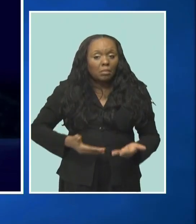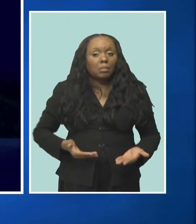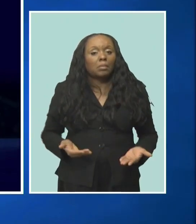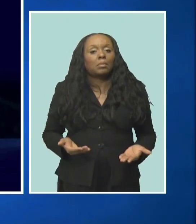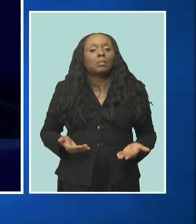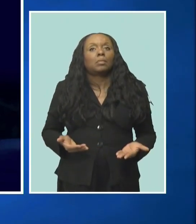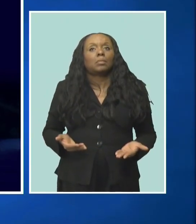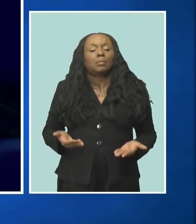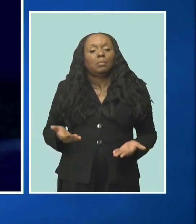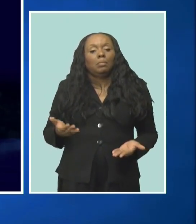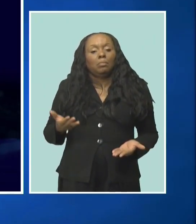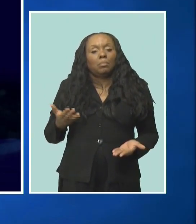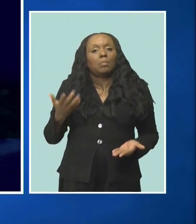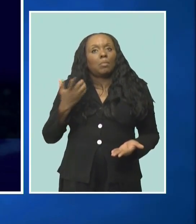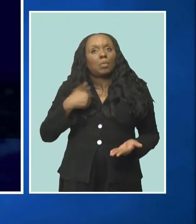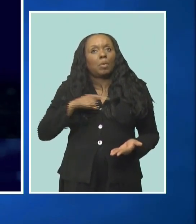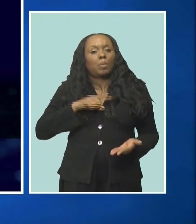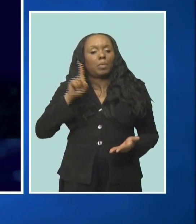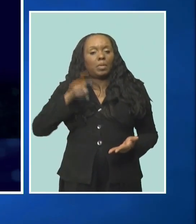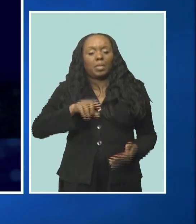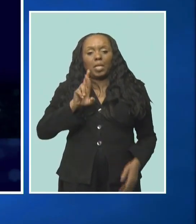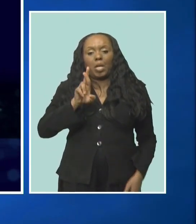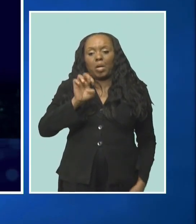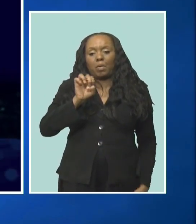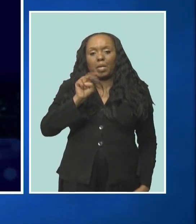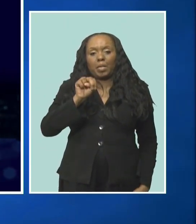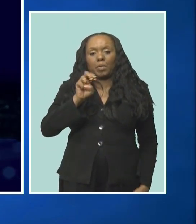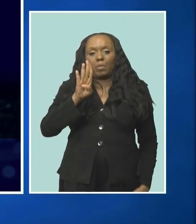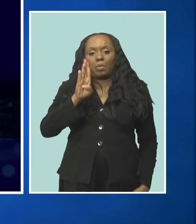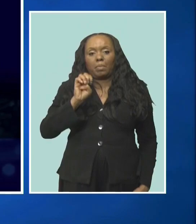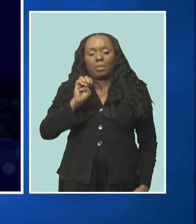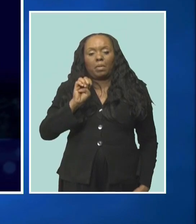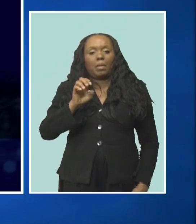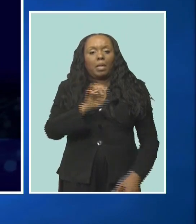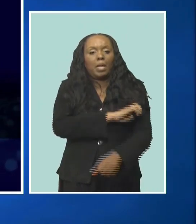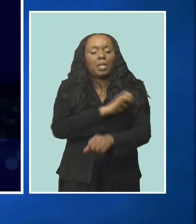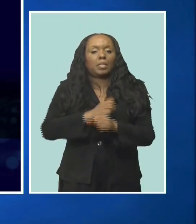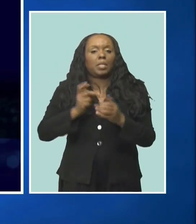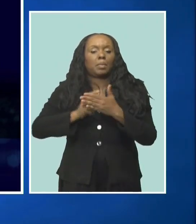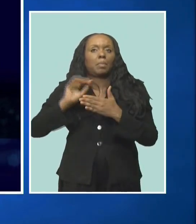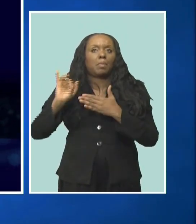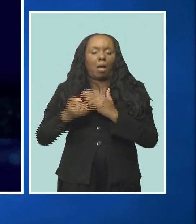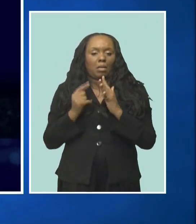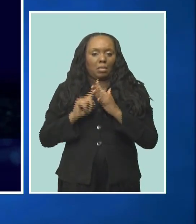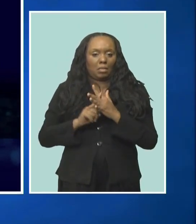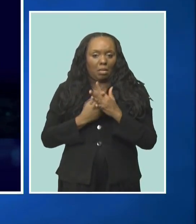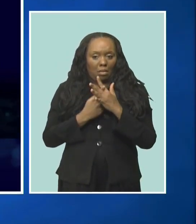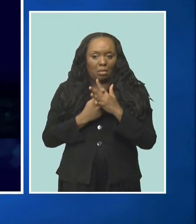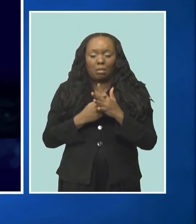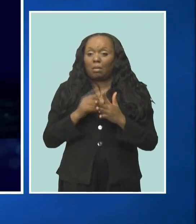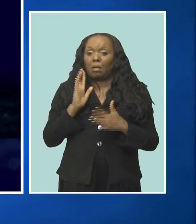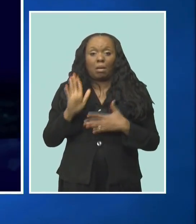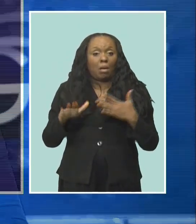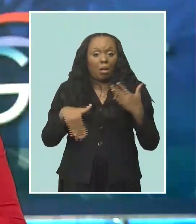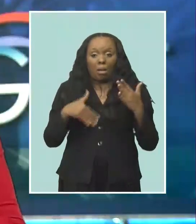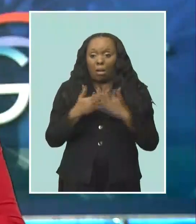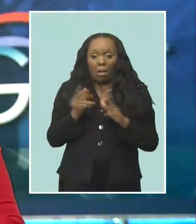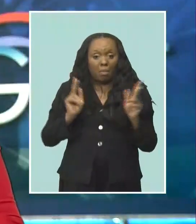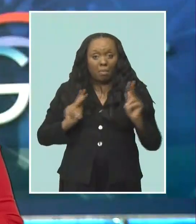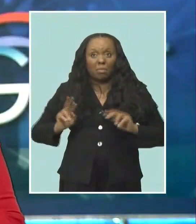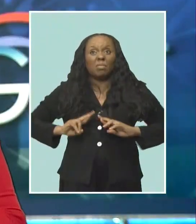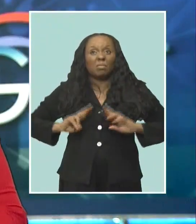in this transition is to get the renewable energy project moving, and everybody should be good.